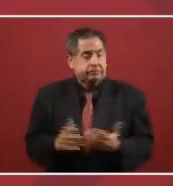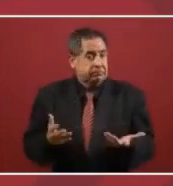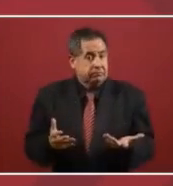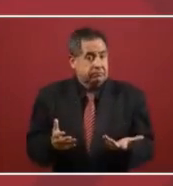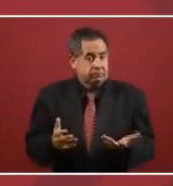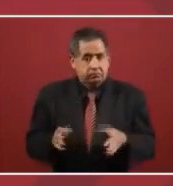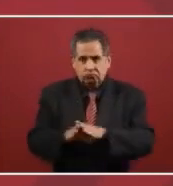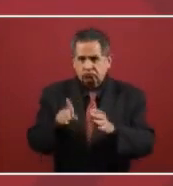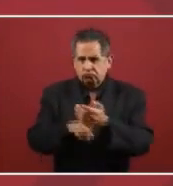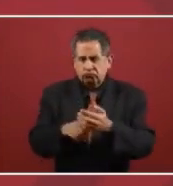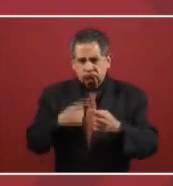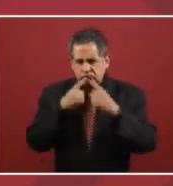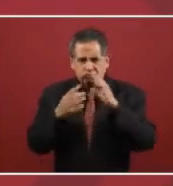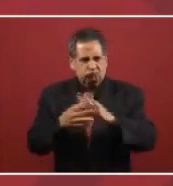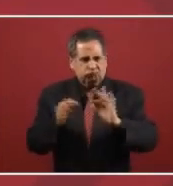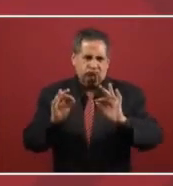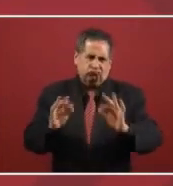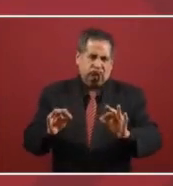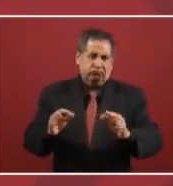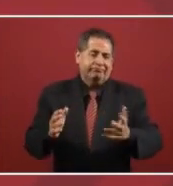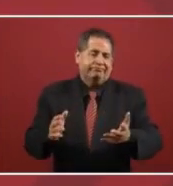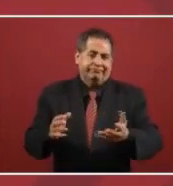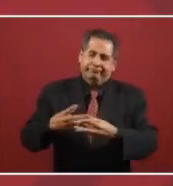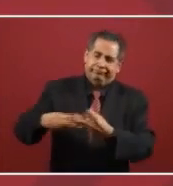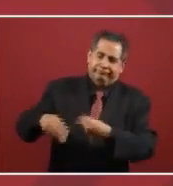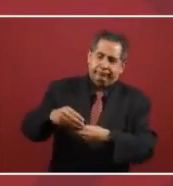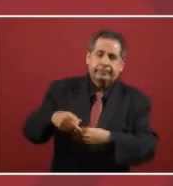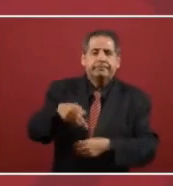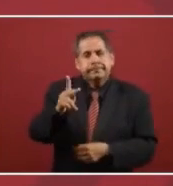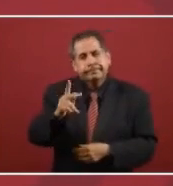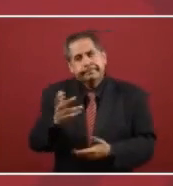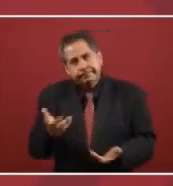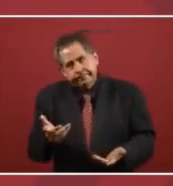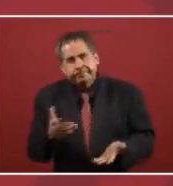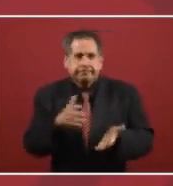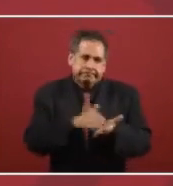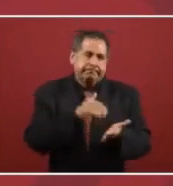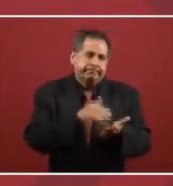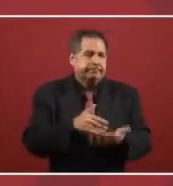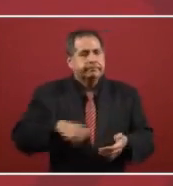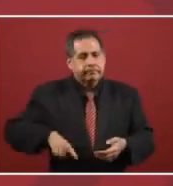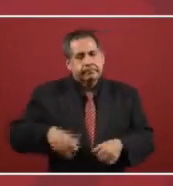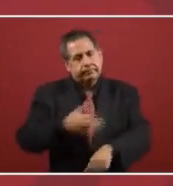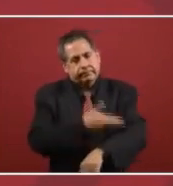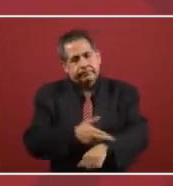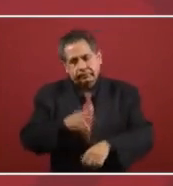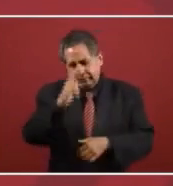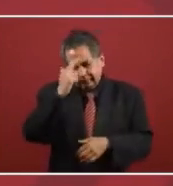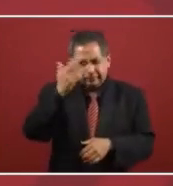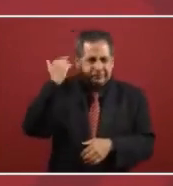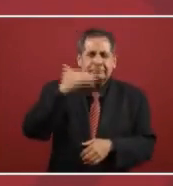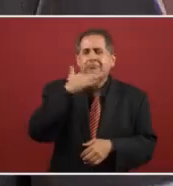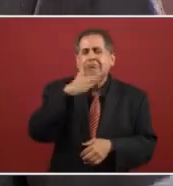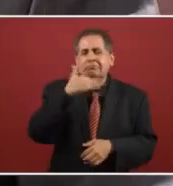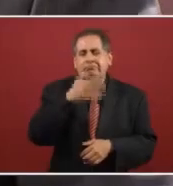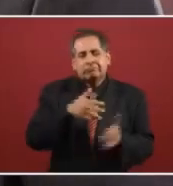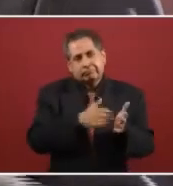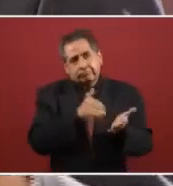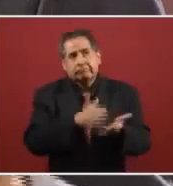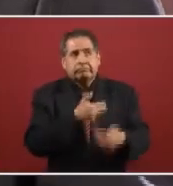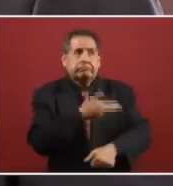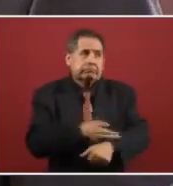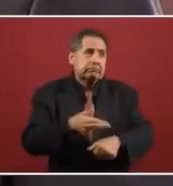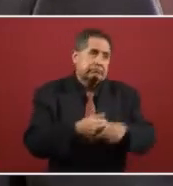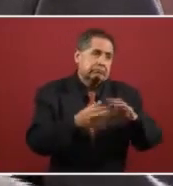It has a multiplying effect. Of course, the democracy says, I prefer the